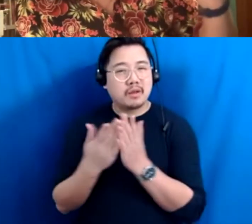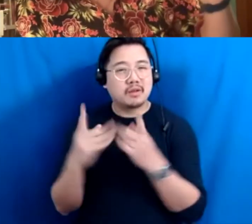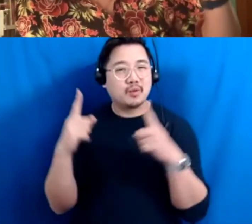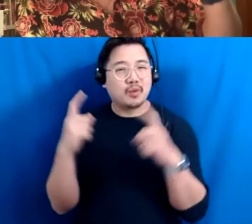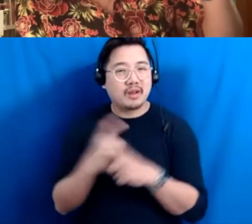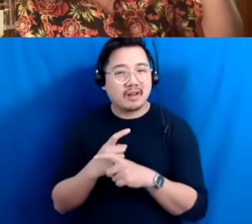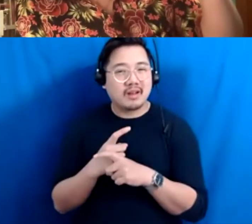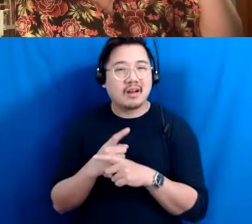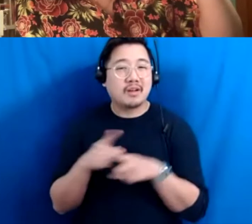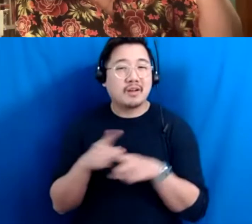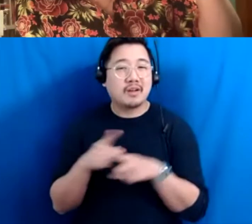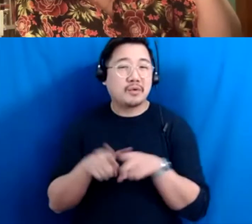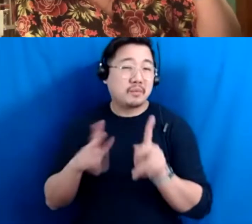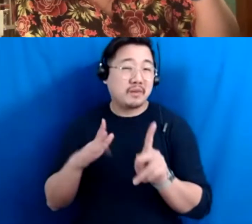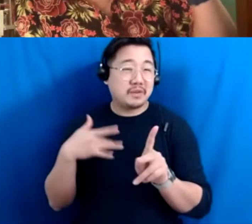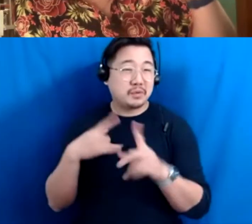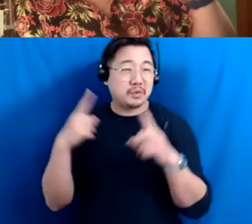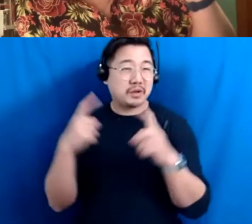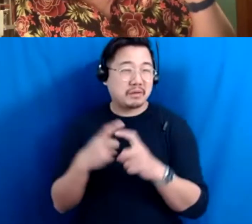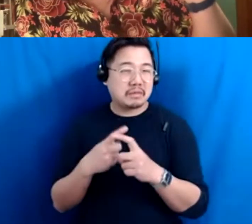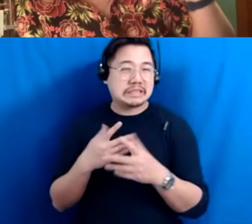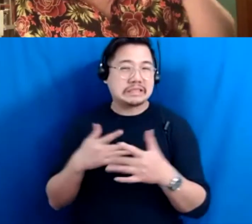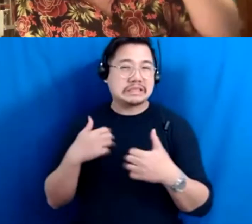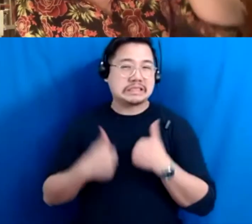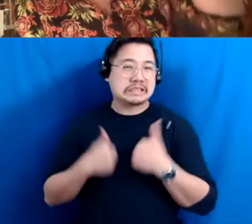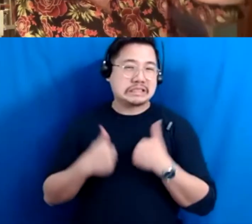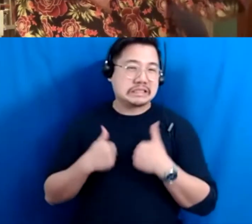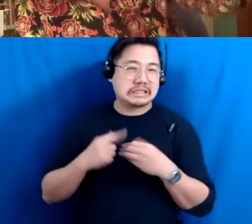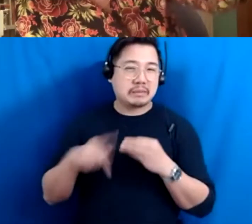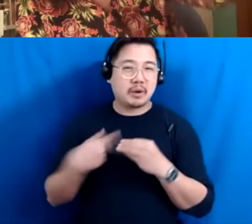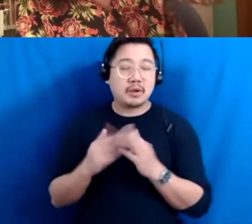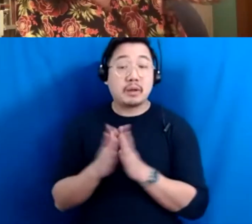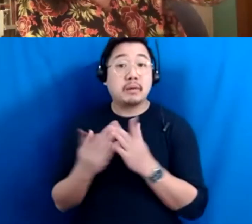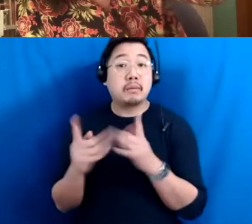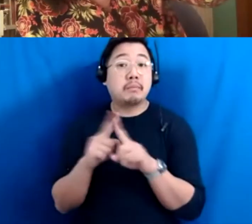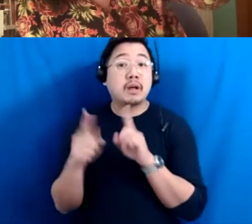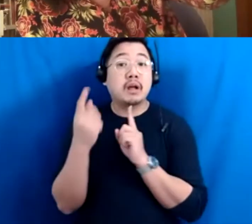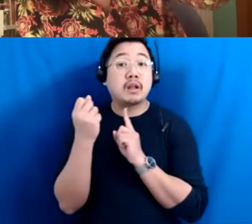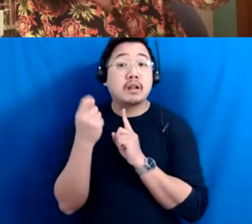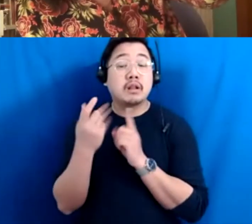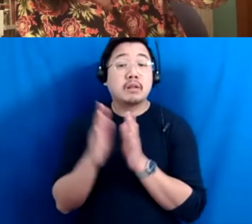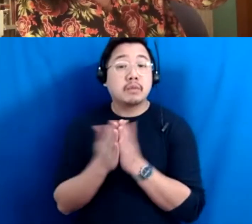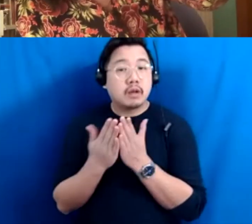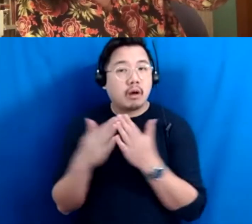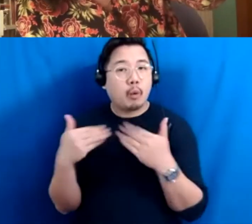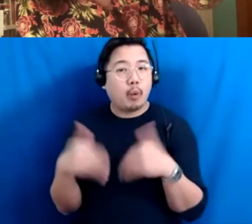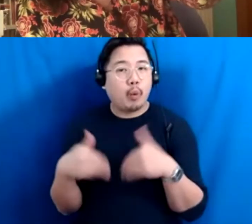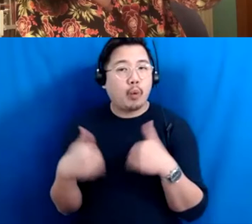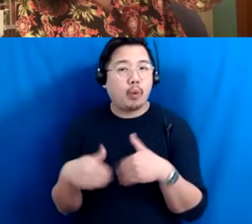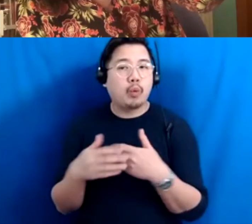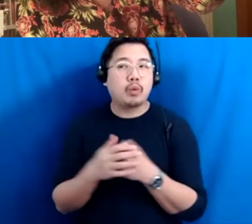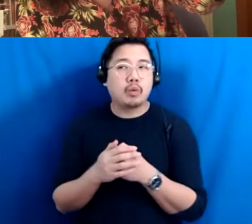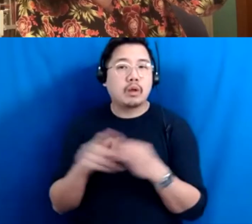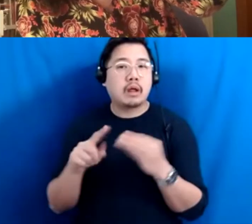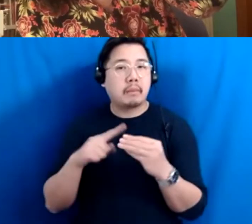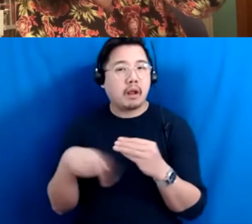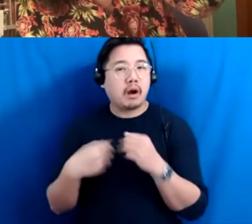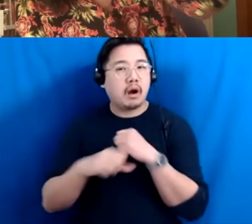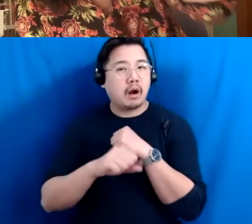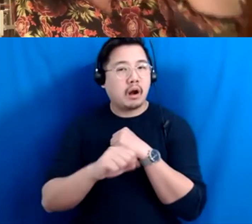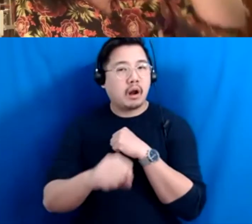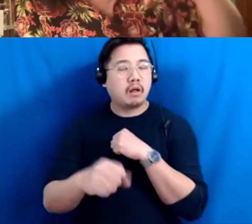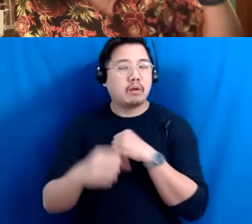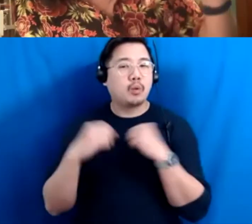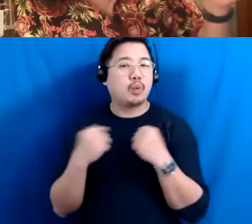complicated about them right now, but The Long Winter is actually quite a good novel, and it's about a really long winter in in South